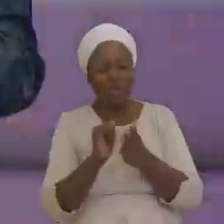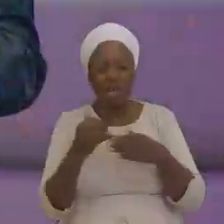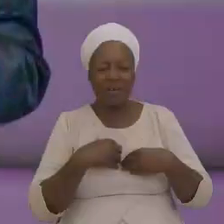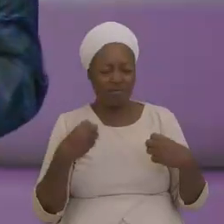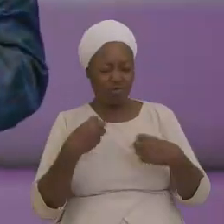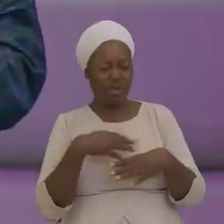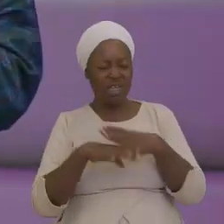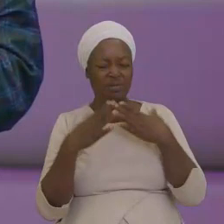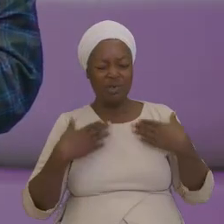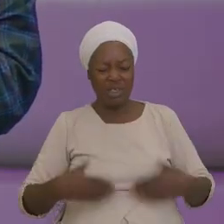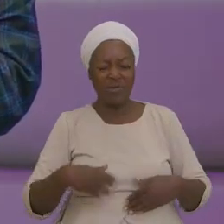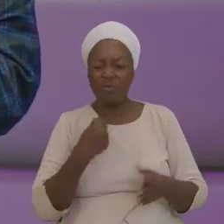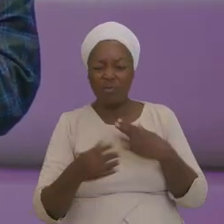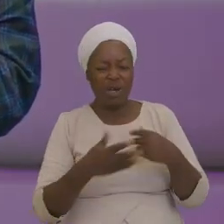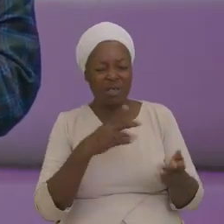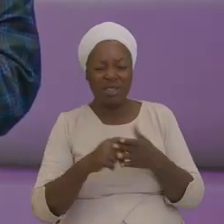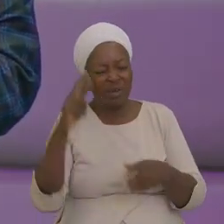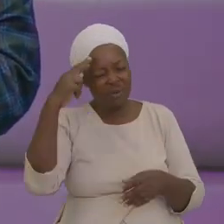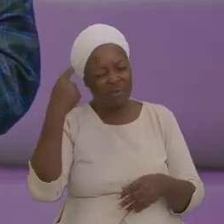Whatever is the cause of that swelling,